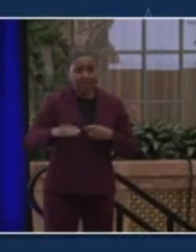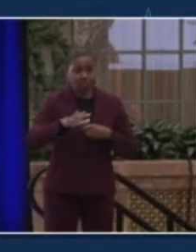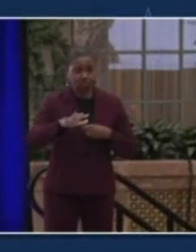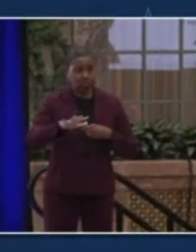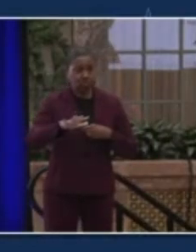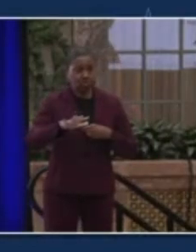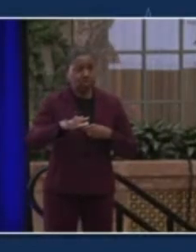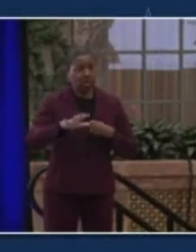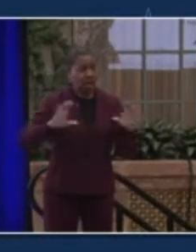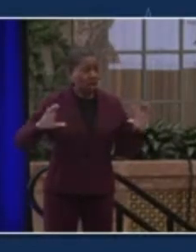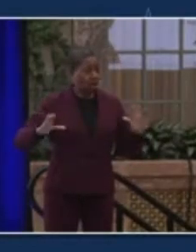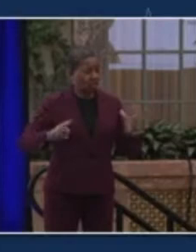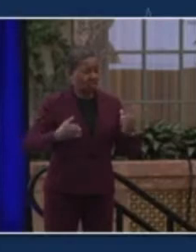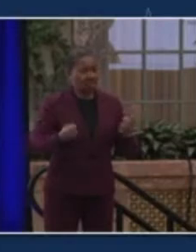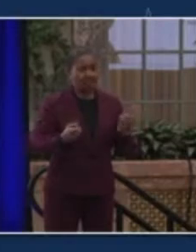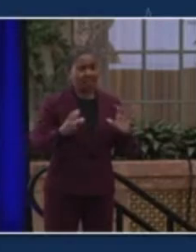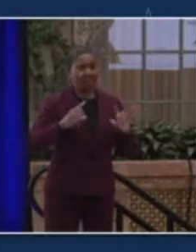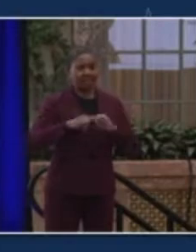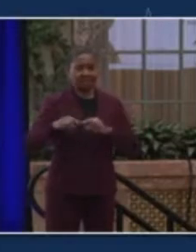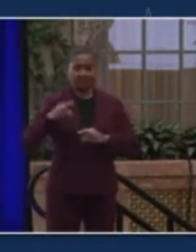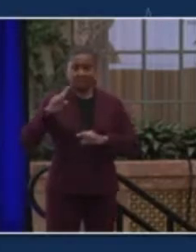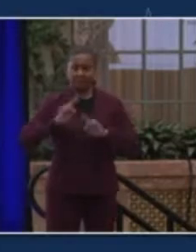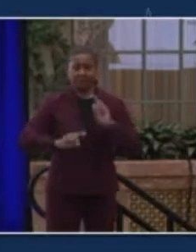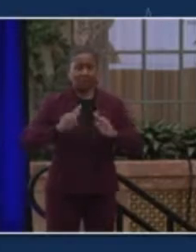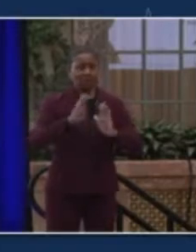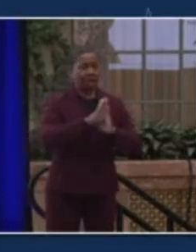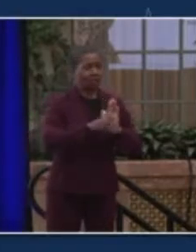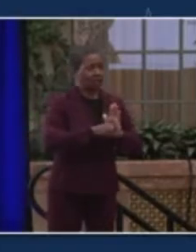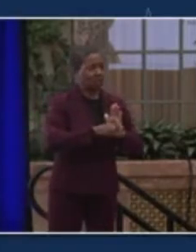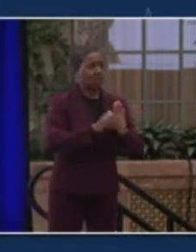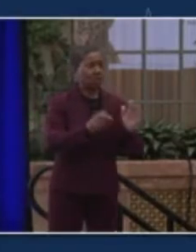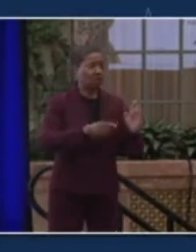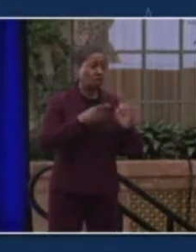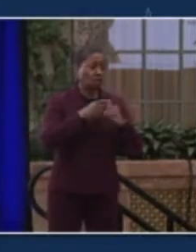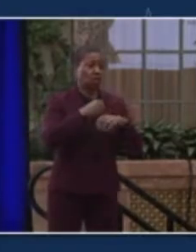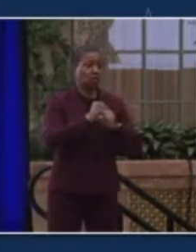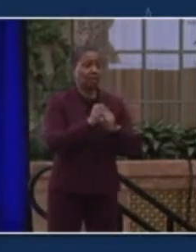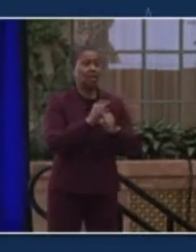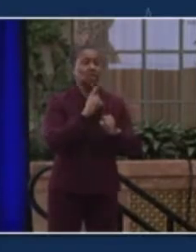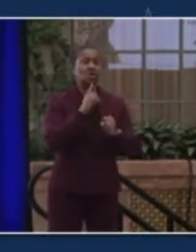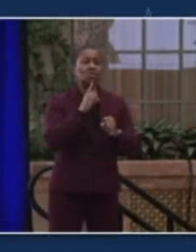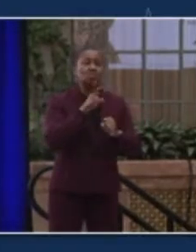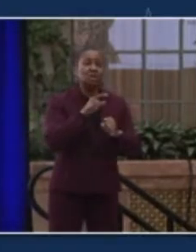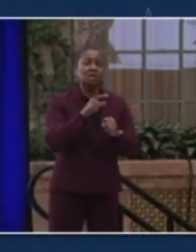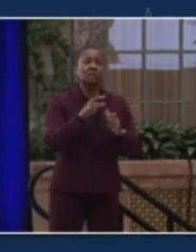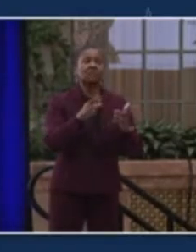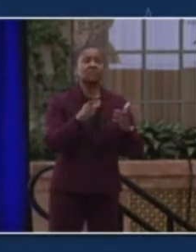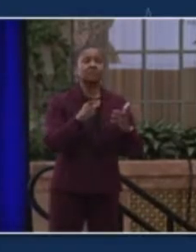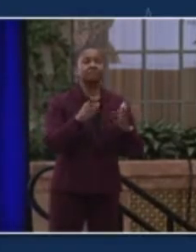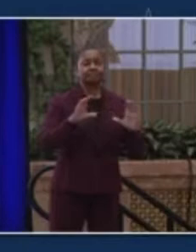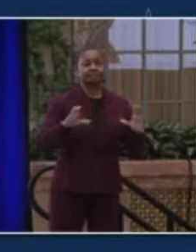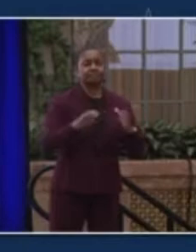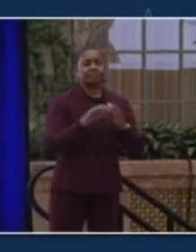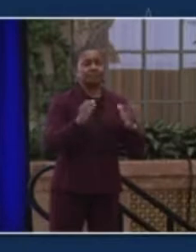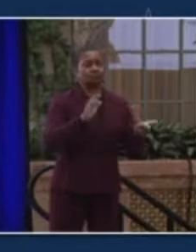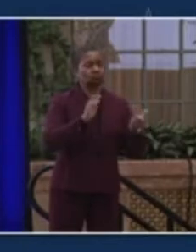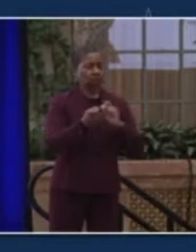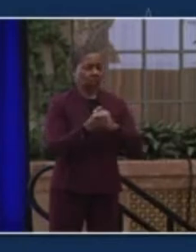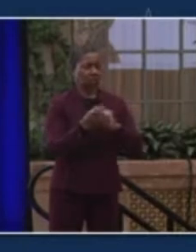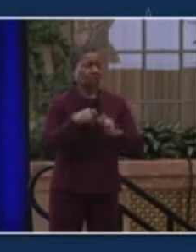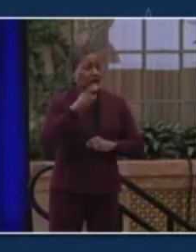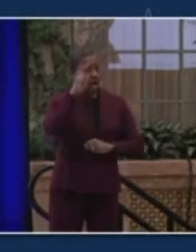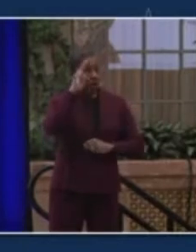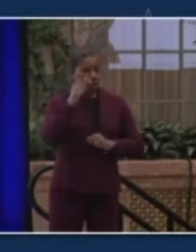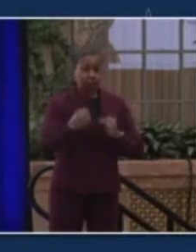a coalition of many voices with a goal to create real reform. My uncle